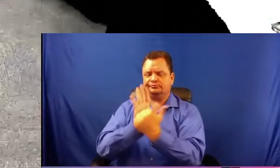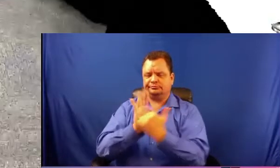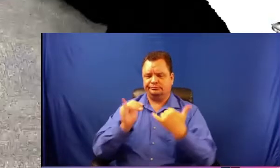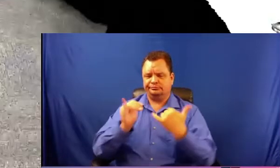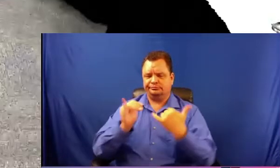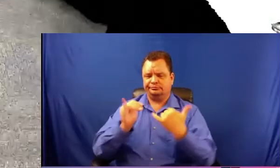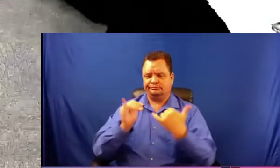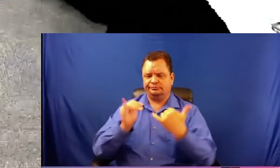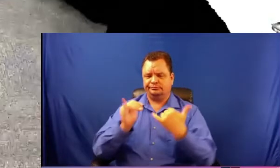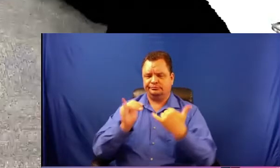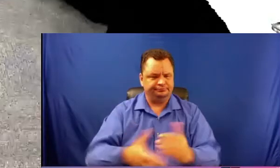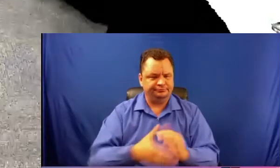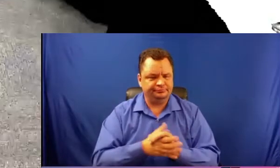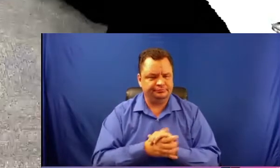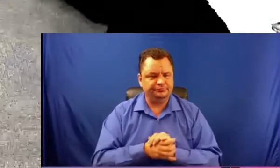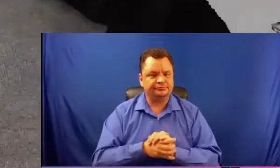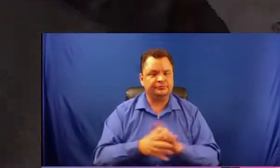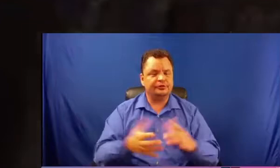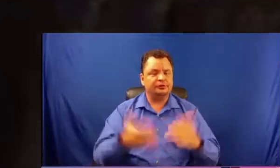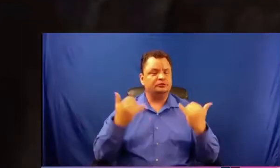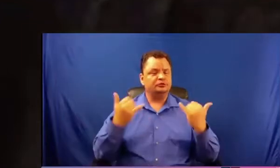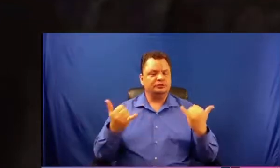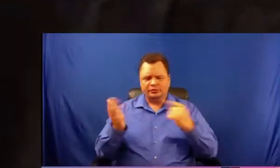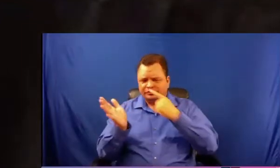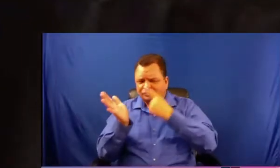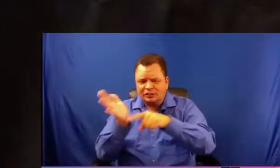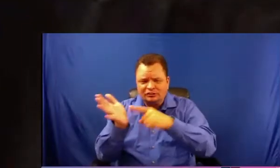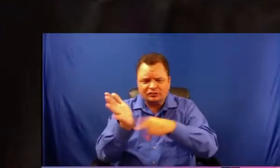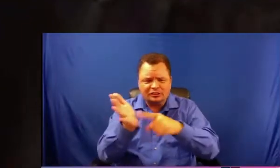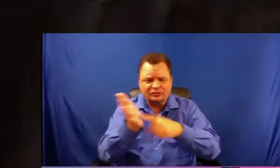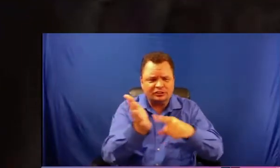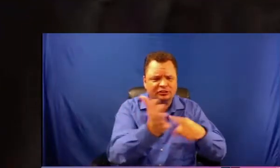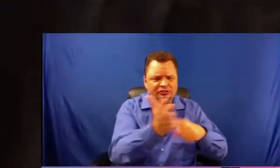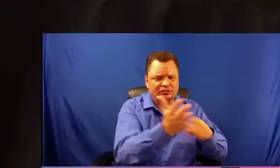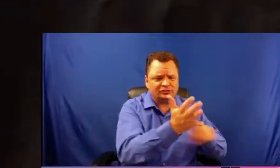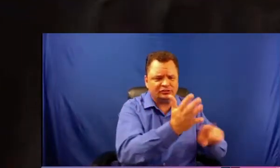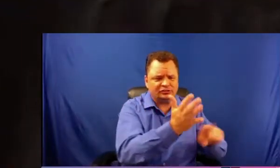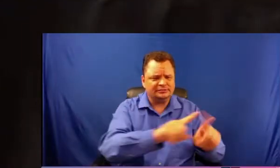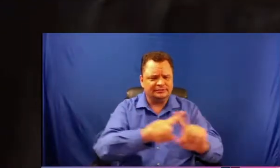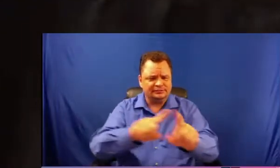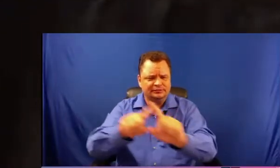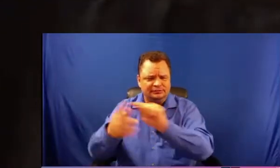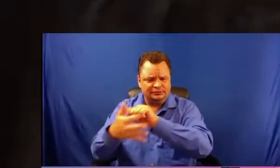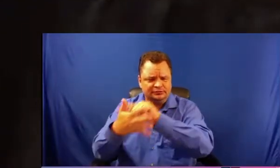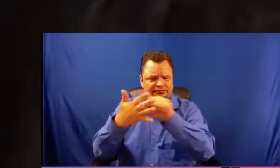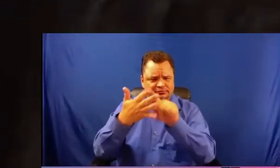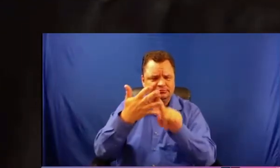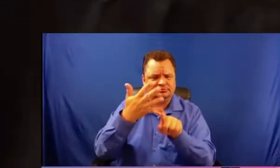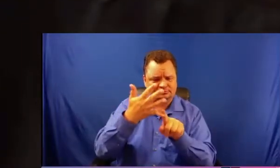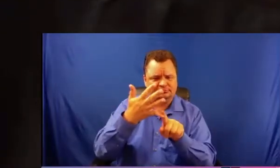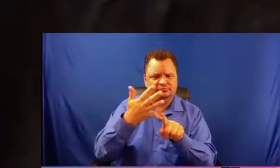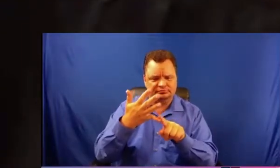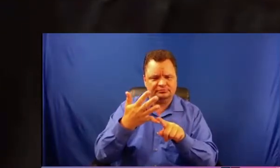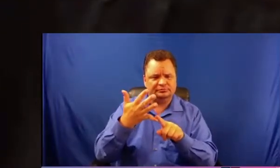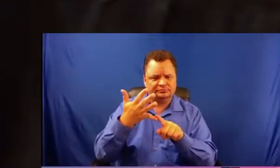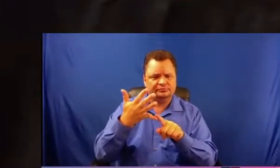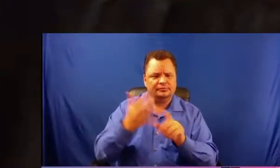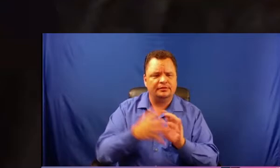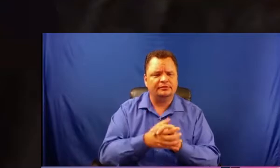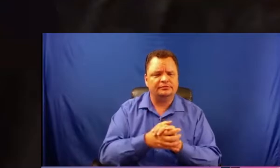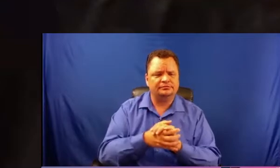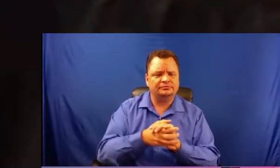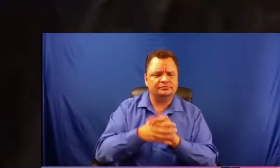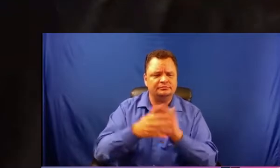Bremer. Present. Commissioner Longinos Gonzalez. Here. Councilmember Sam Geek. Here. Councilmember Dave